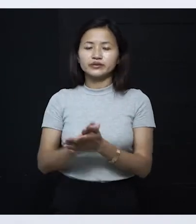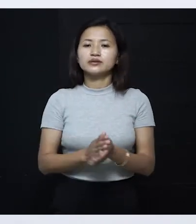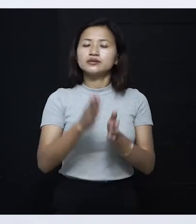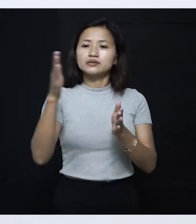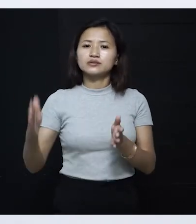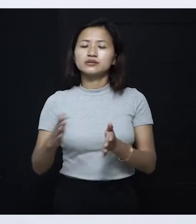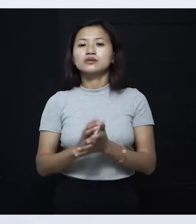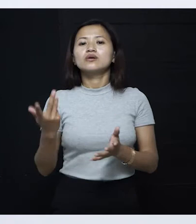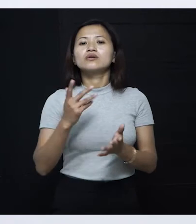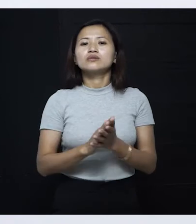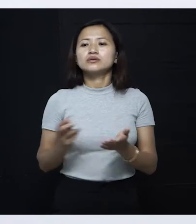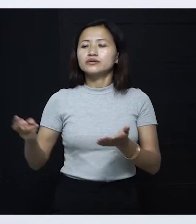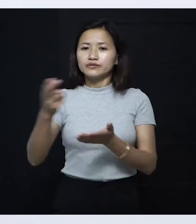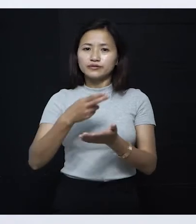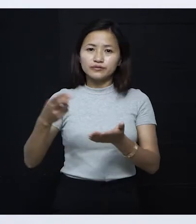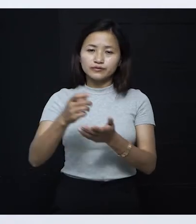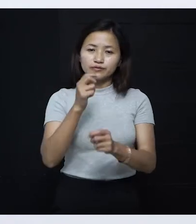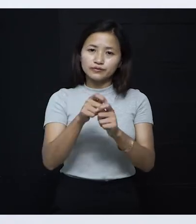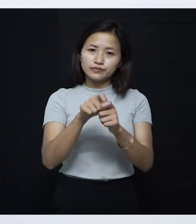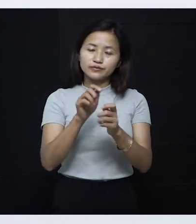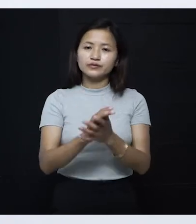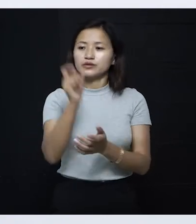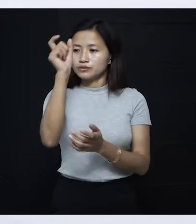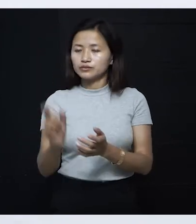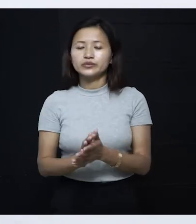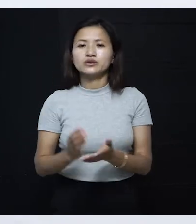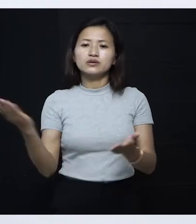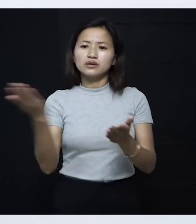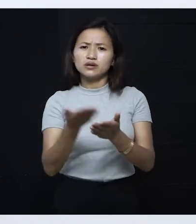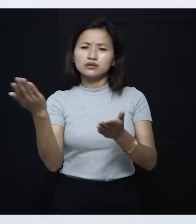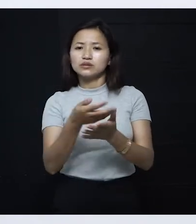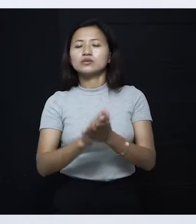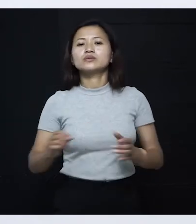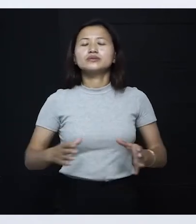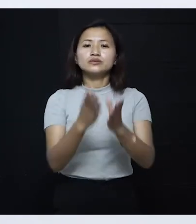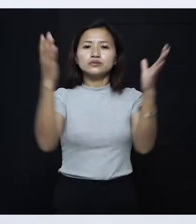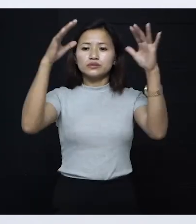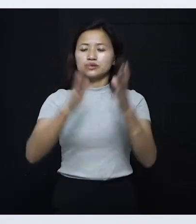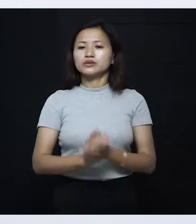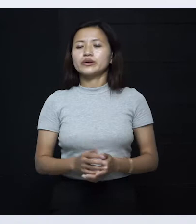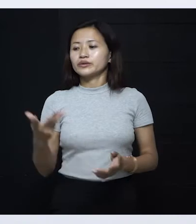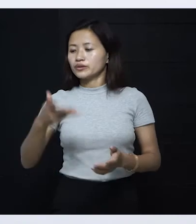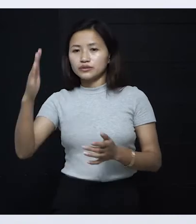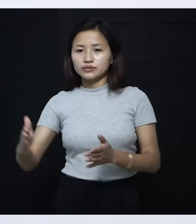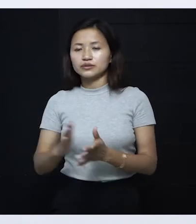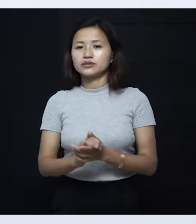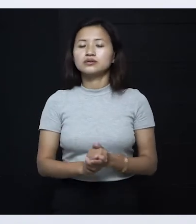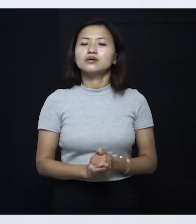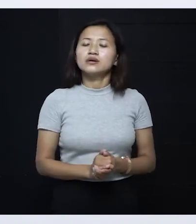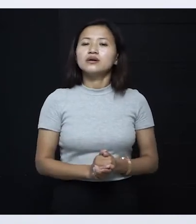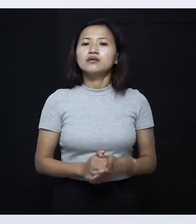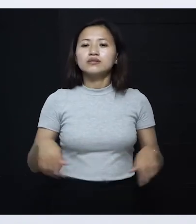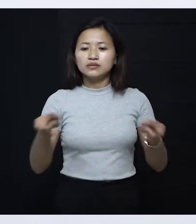site, what the farmers will do is, they will cut down all those trees that are there in that site, okay? They will cut down the